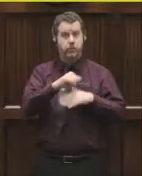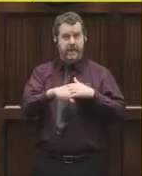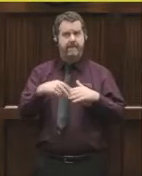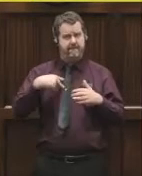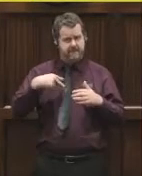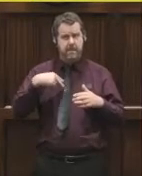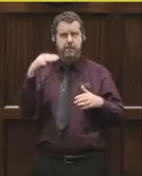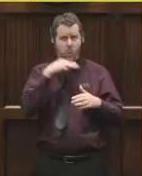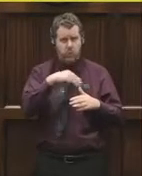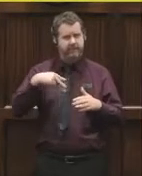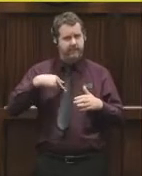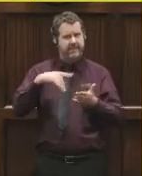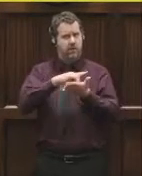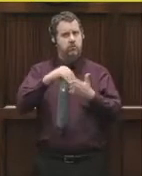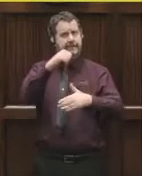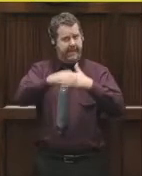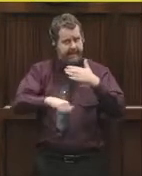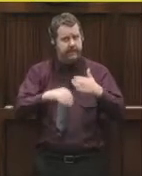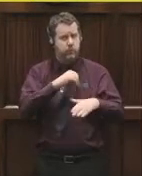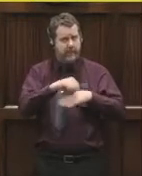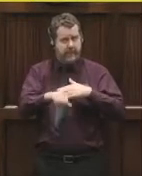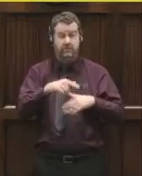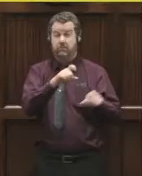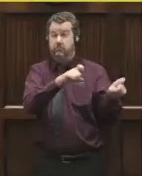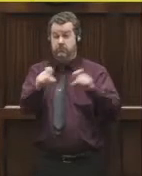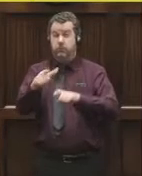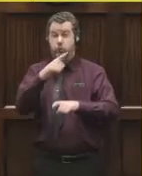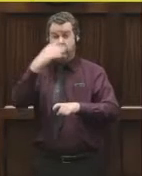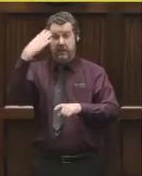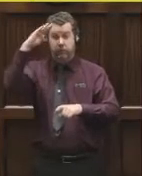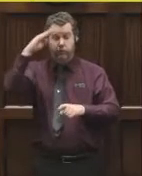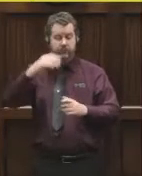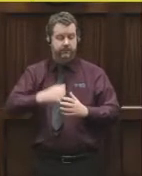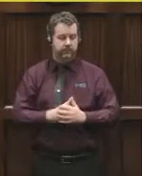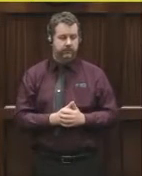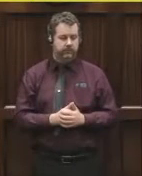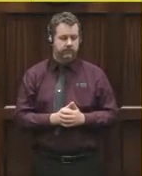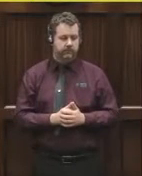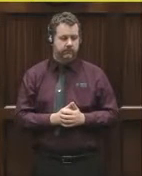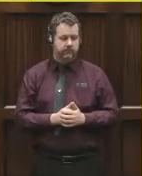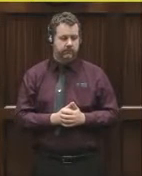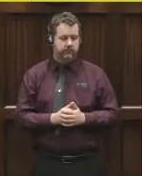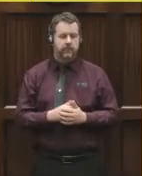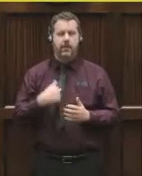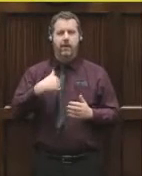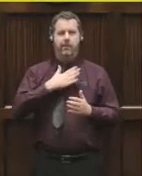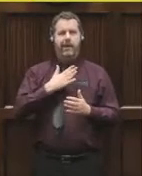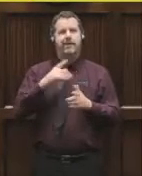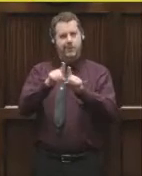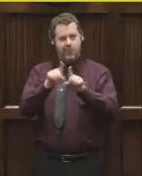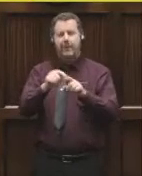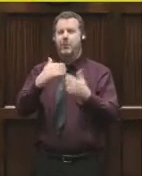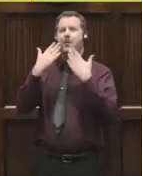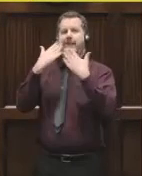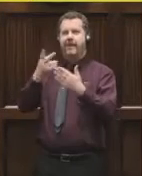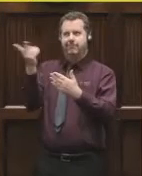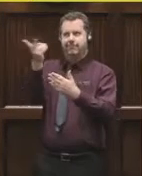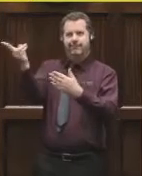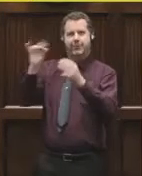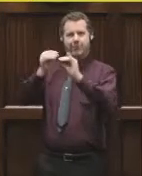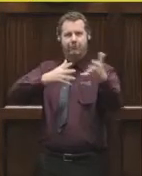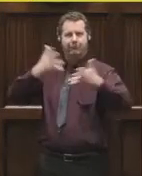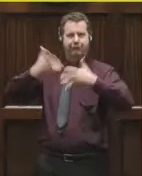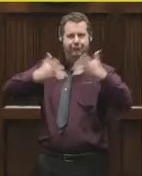the Hurm Shahin, Cam Corla, agus Boil on my hand as a goal, Higna Denjaveg, Ober and Ashterhan in New Foster,